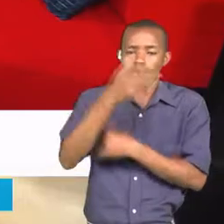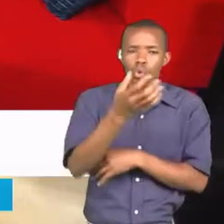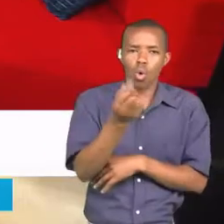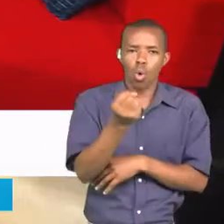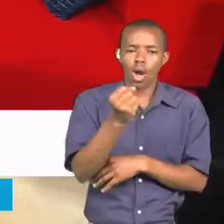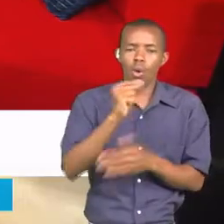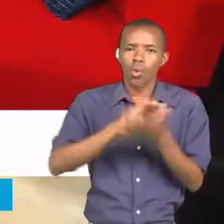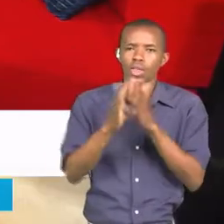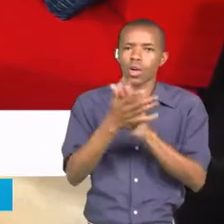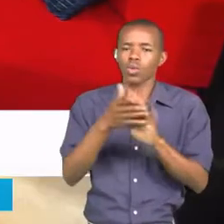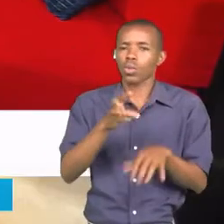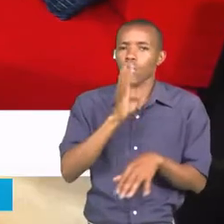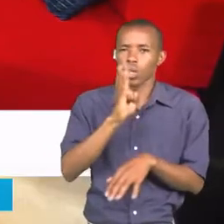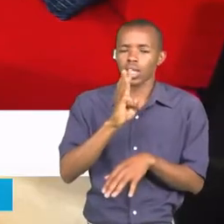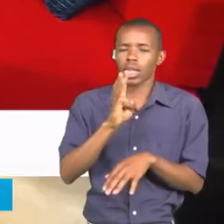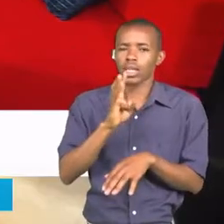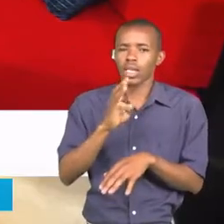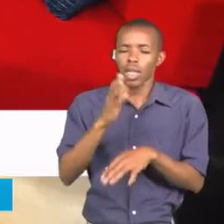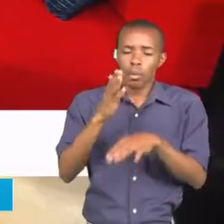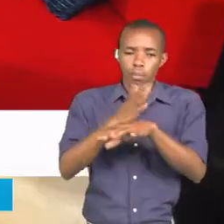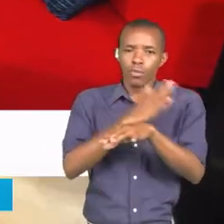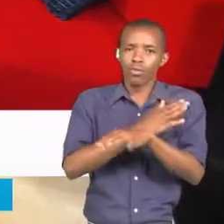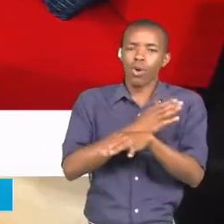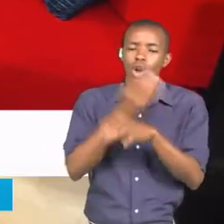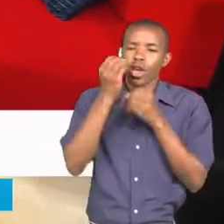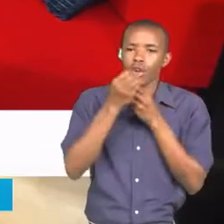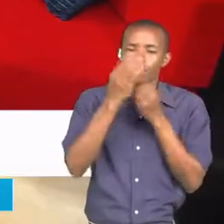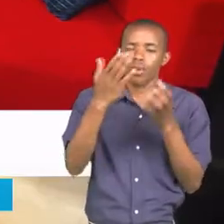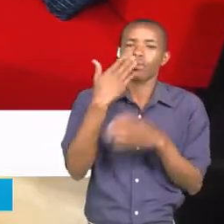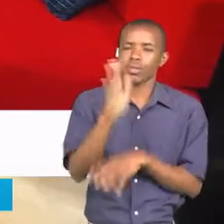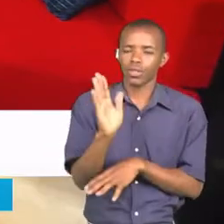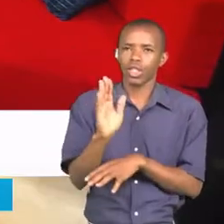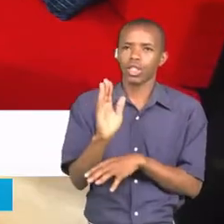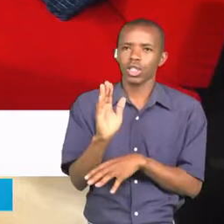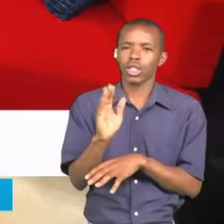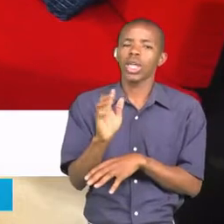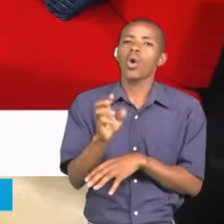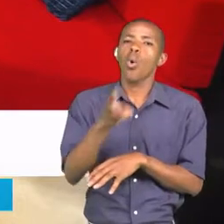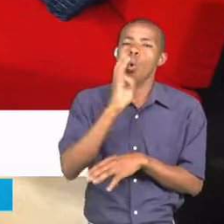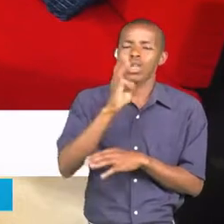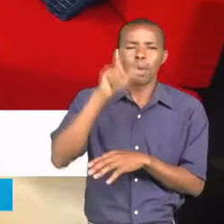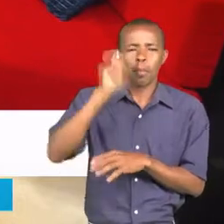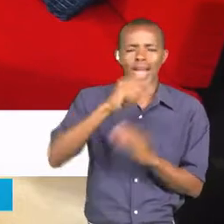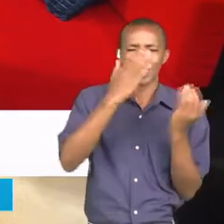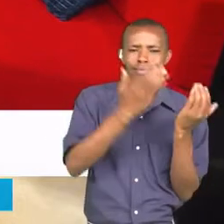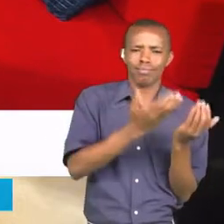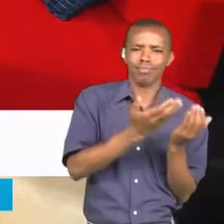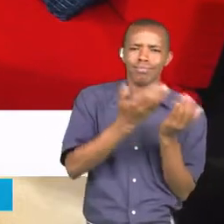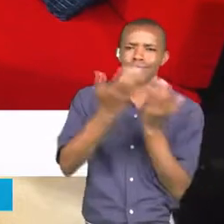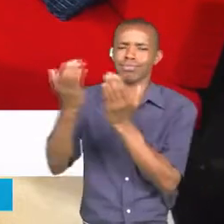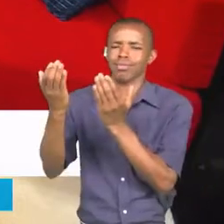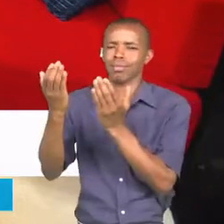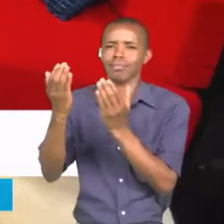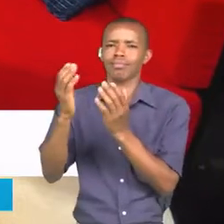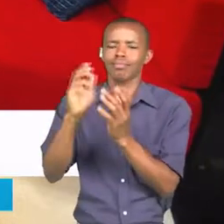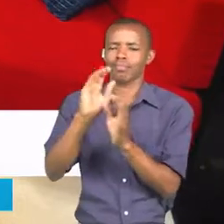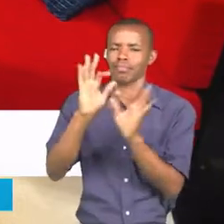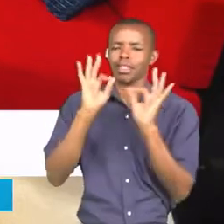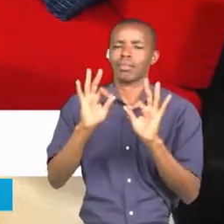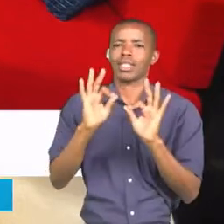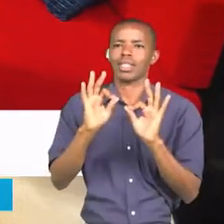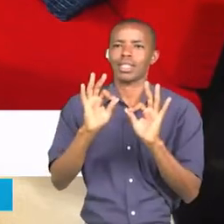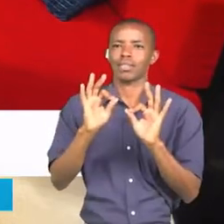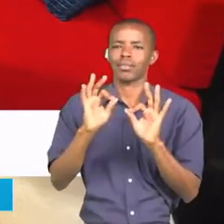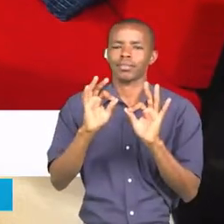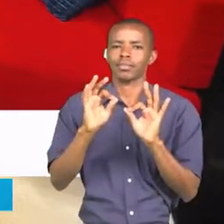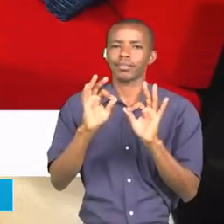without water. I told you, I'm going there with bozas of water. That's actually my biggest priority. Yeah. Now, that's the